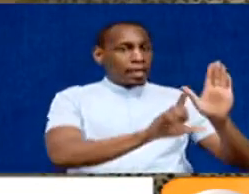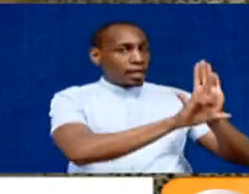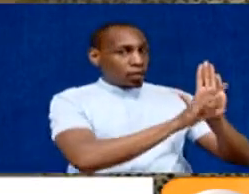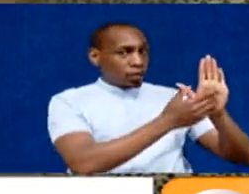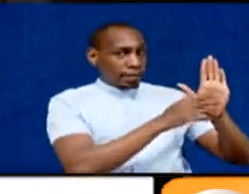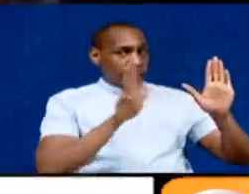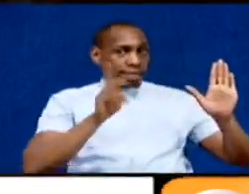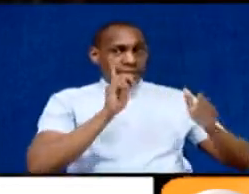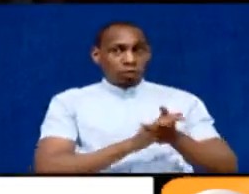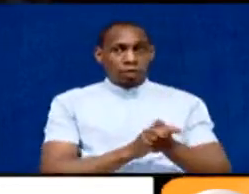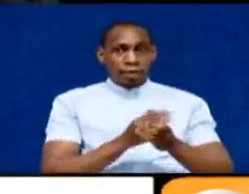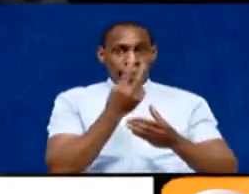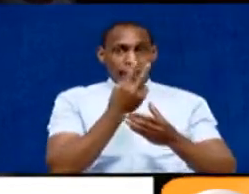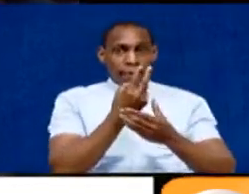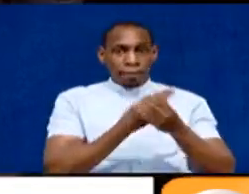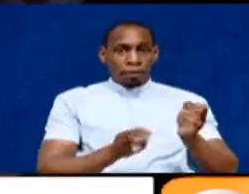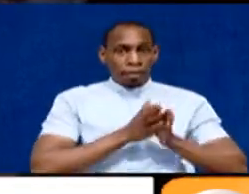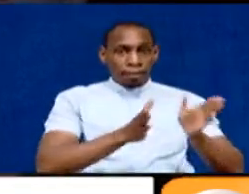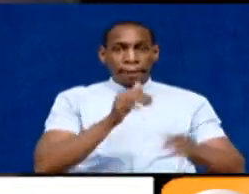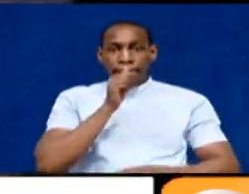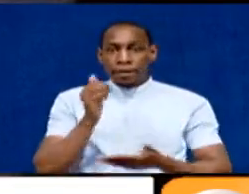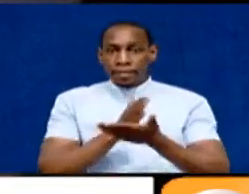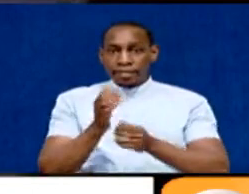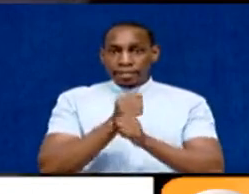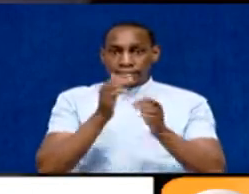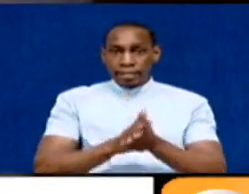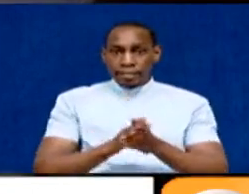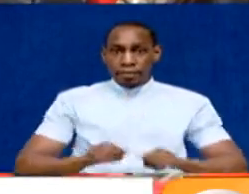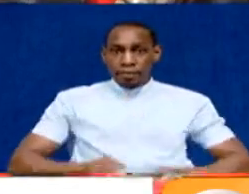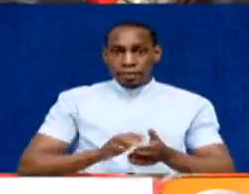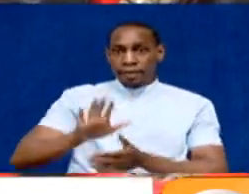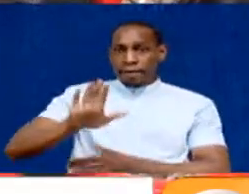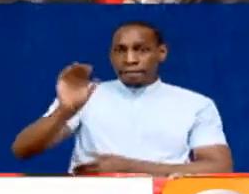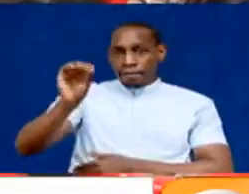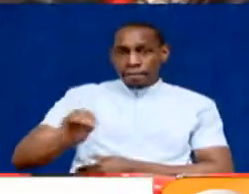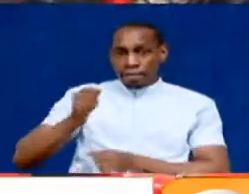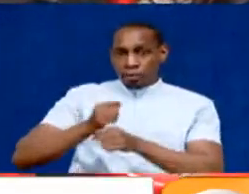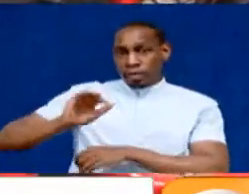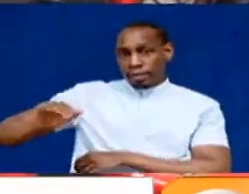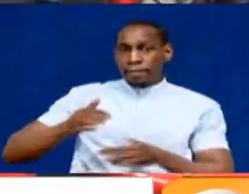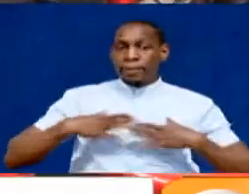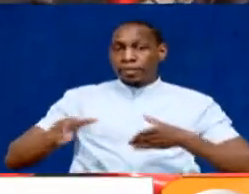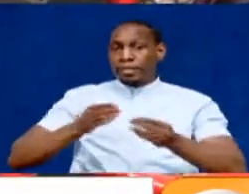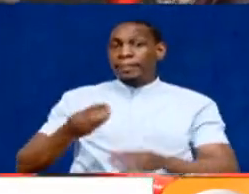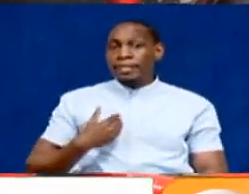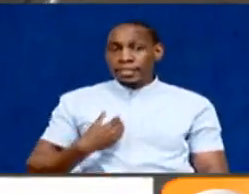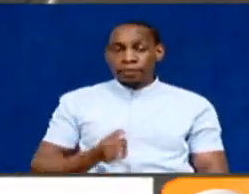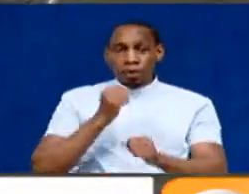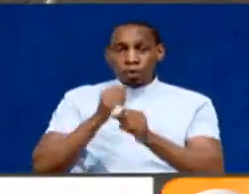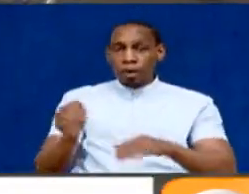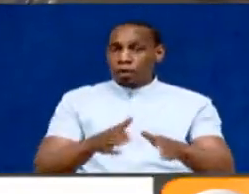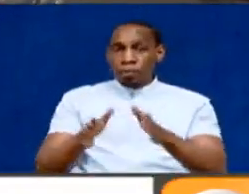Kenya requires that both public and private sector employers reserve 5% of jobs for disabled persons,